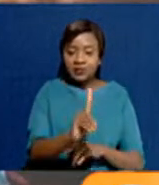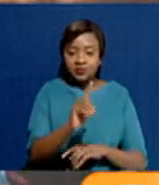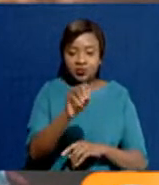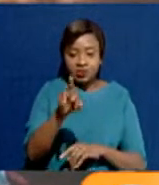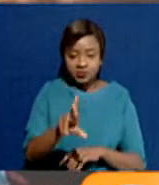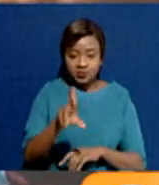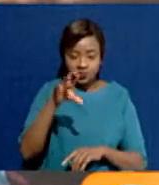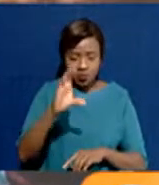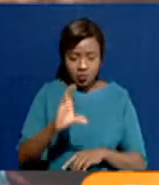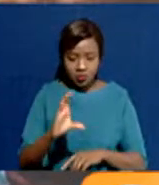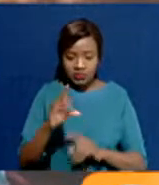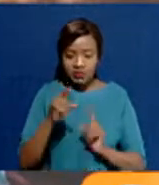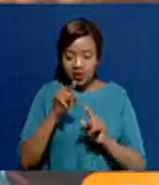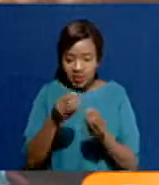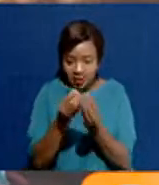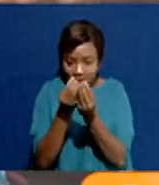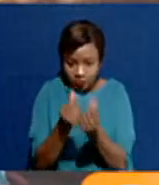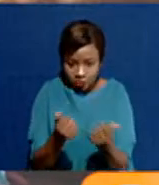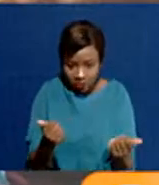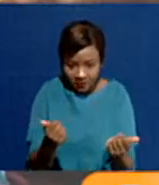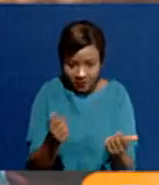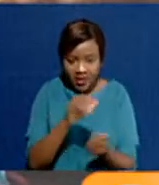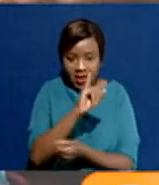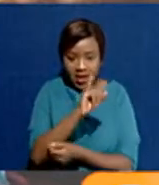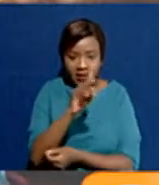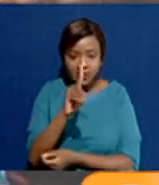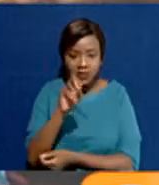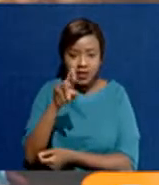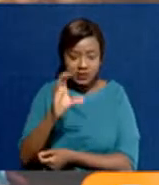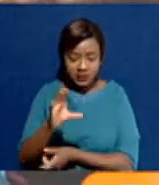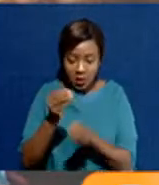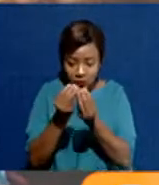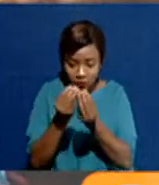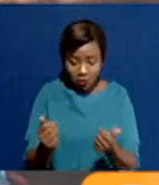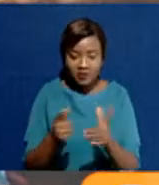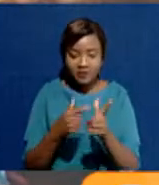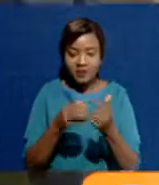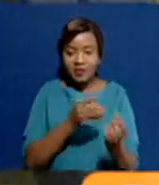resolution organs. Let's get more from our very own Chemtai Gowin.